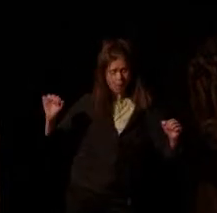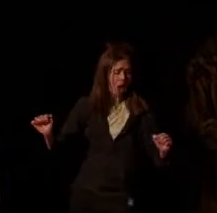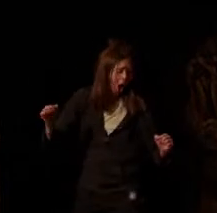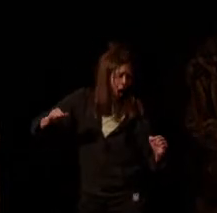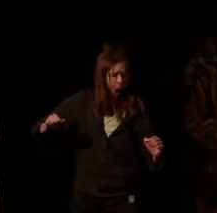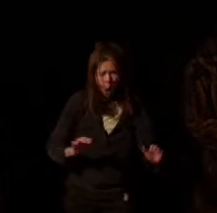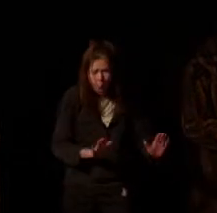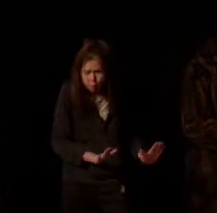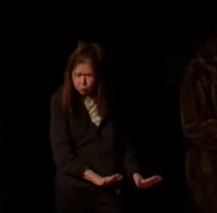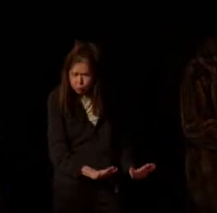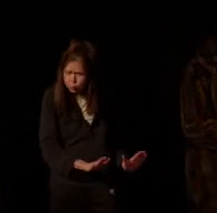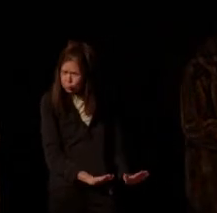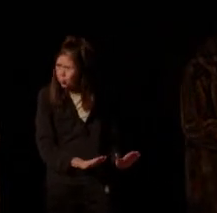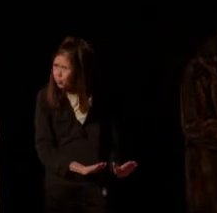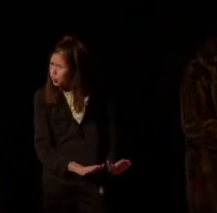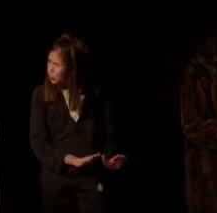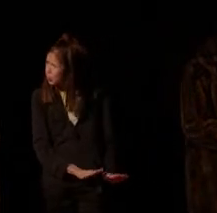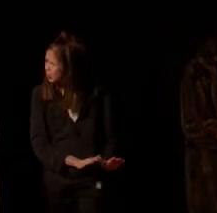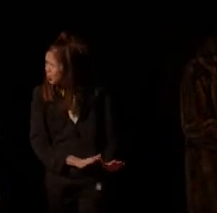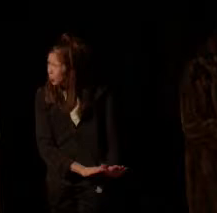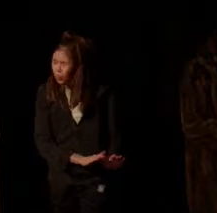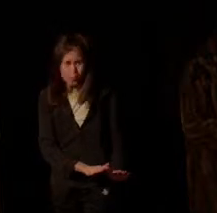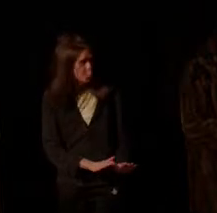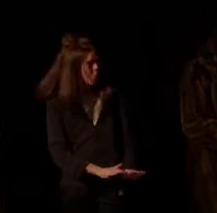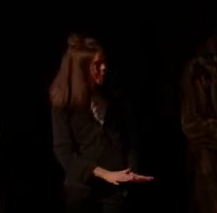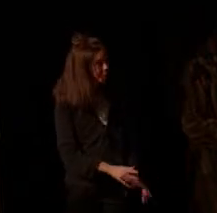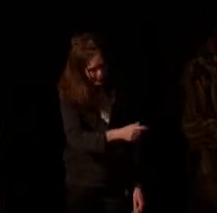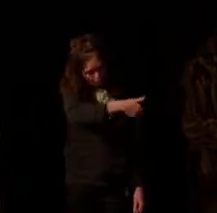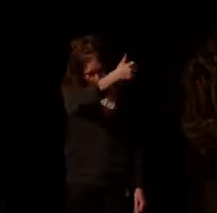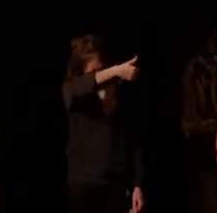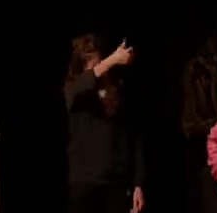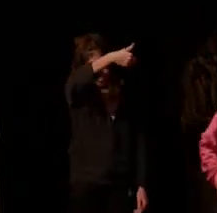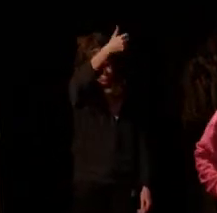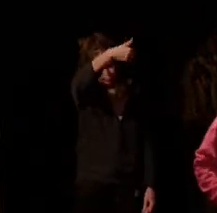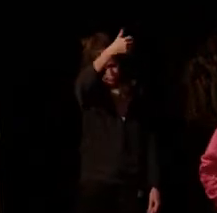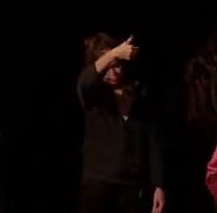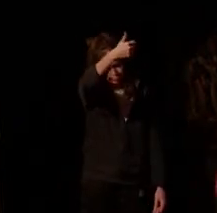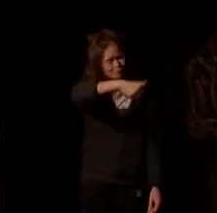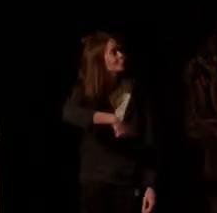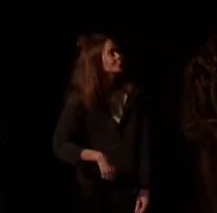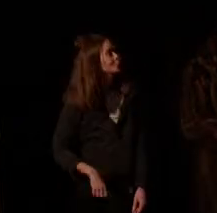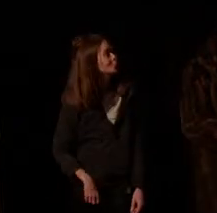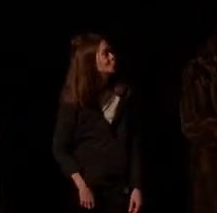out. Goodbye. No, that's not on. Out. Ciao.